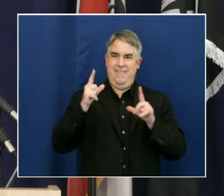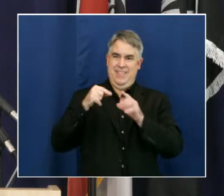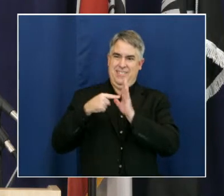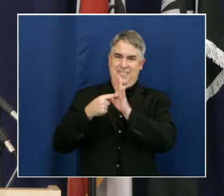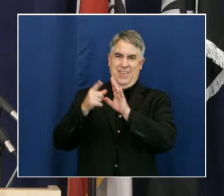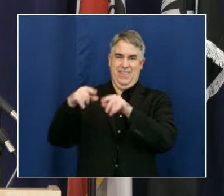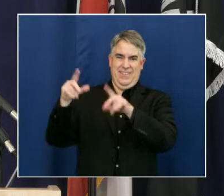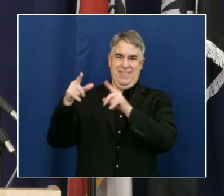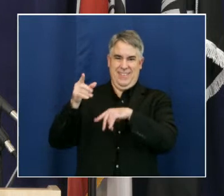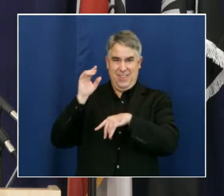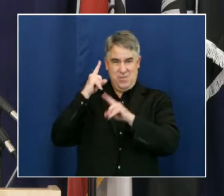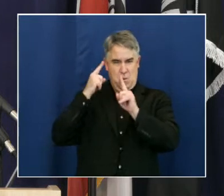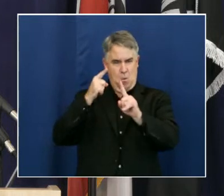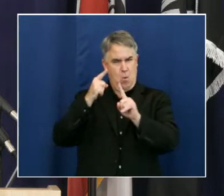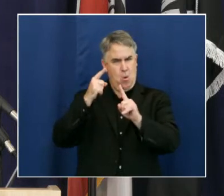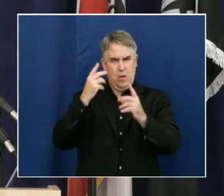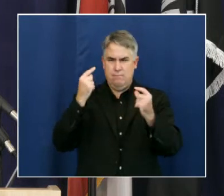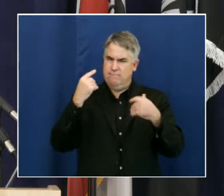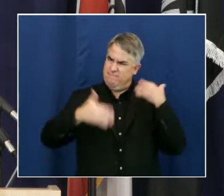ramp up those numbers.